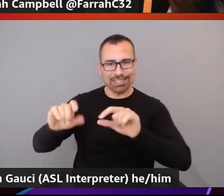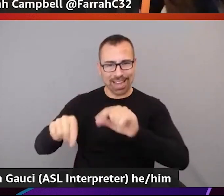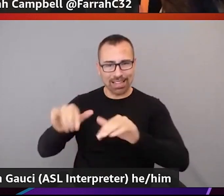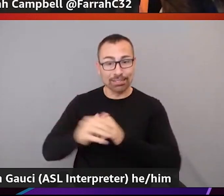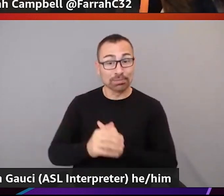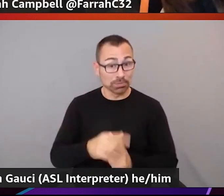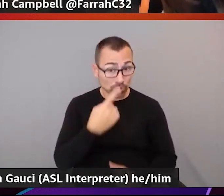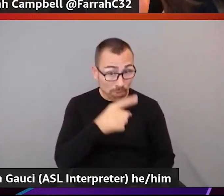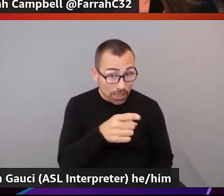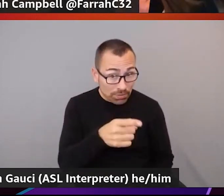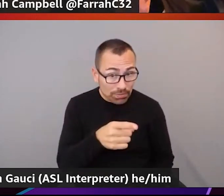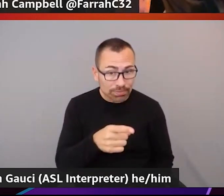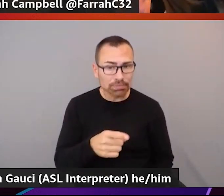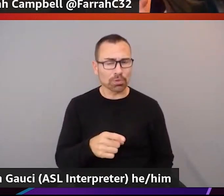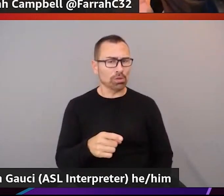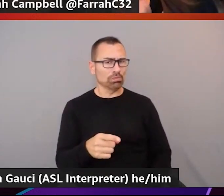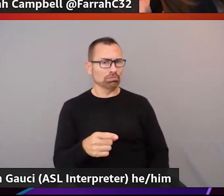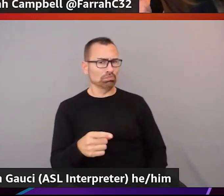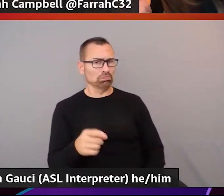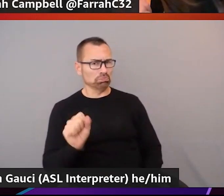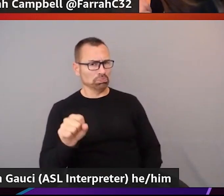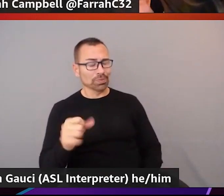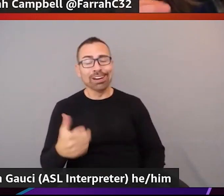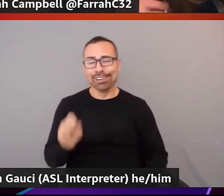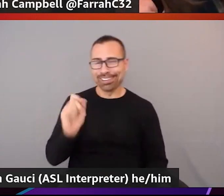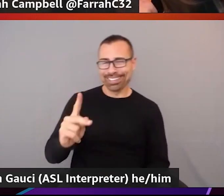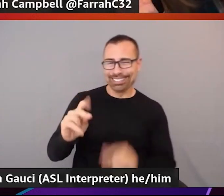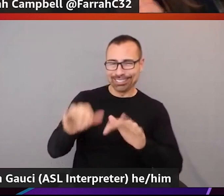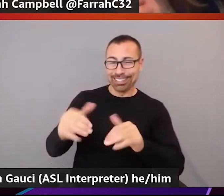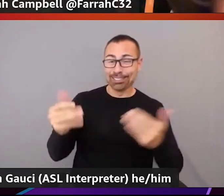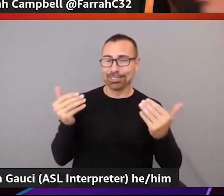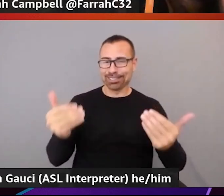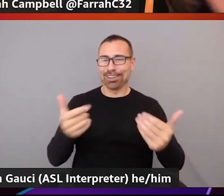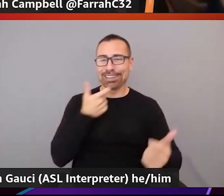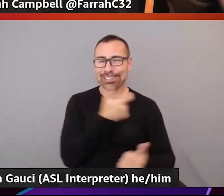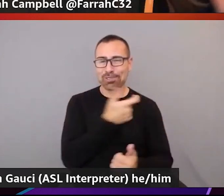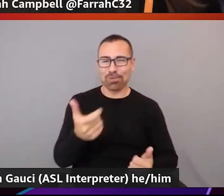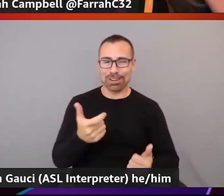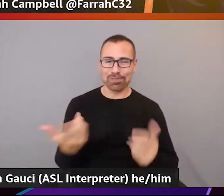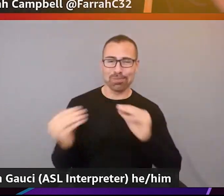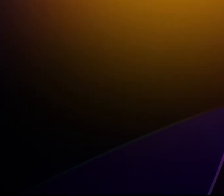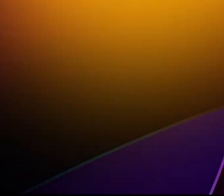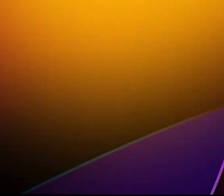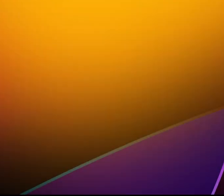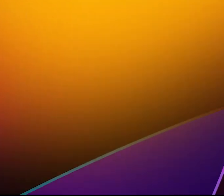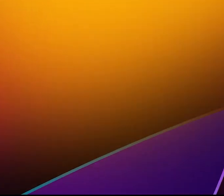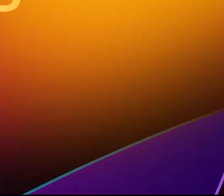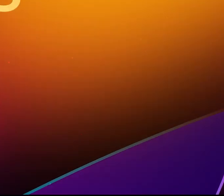And meanwhile, you stay tuned for more content here on AWS On Air at reInvent.